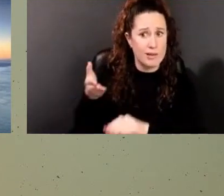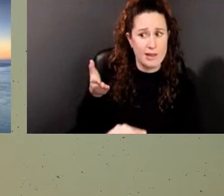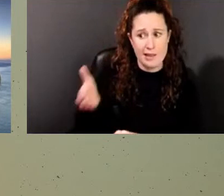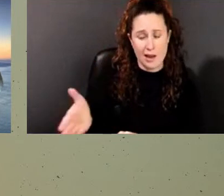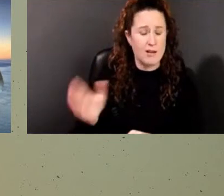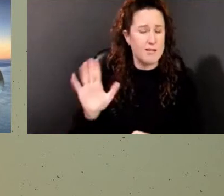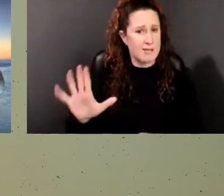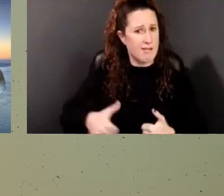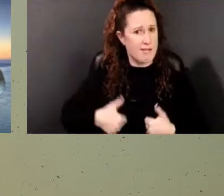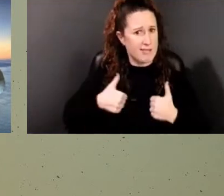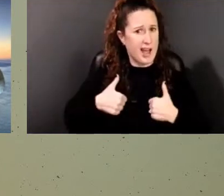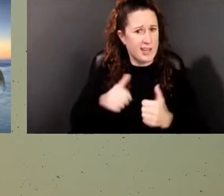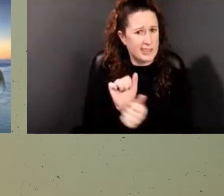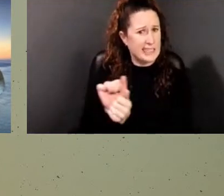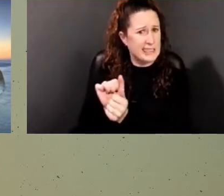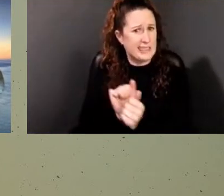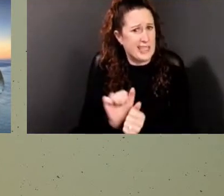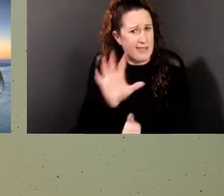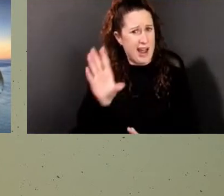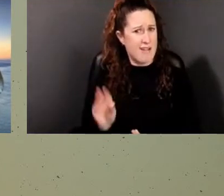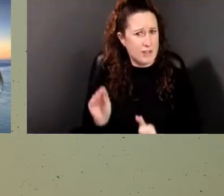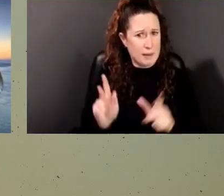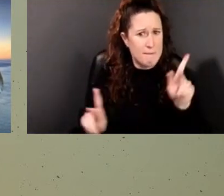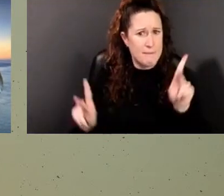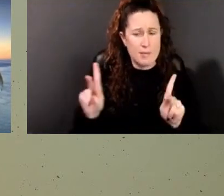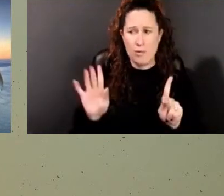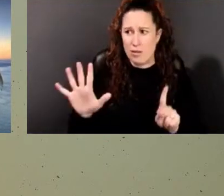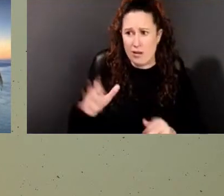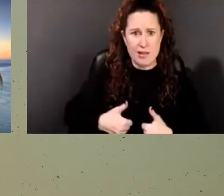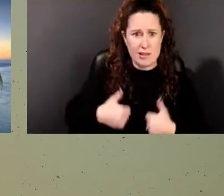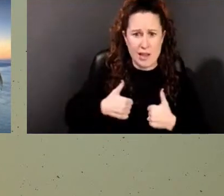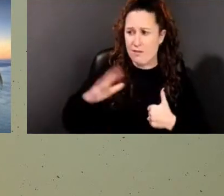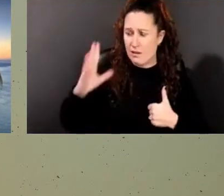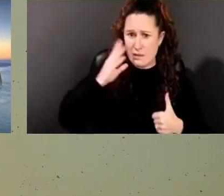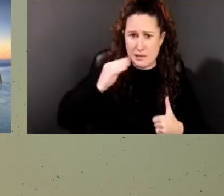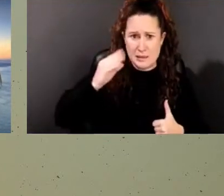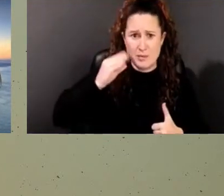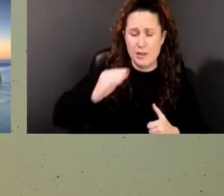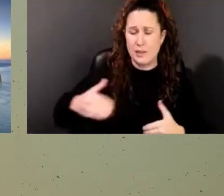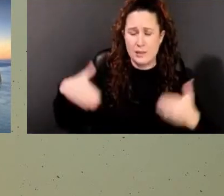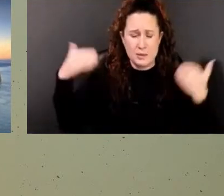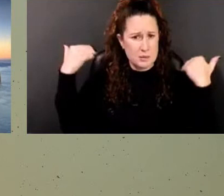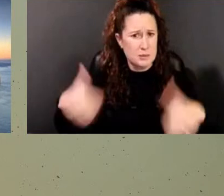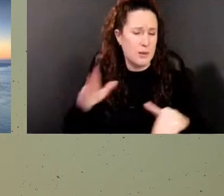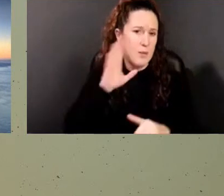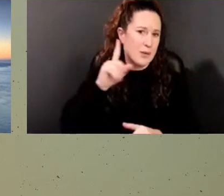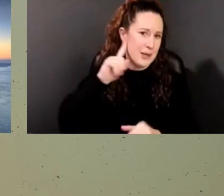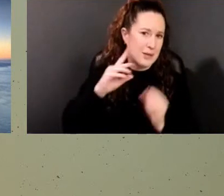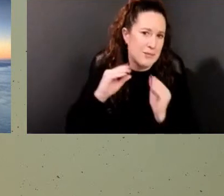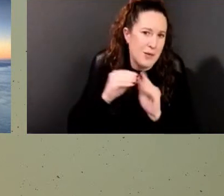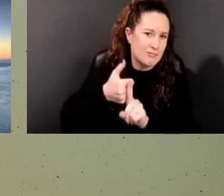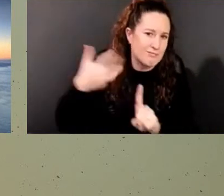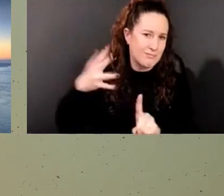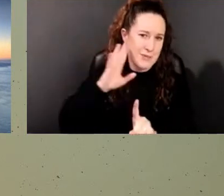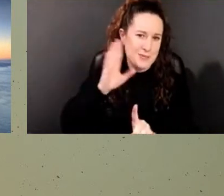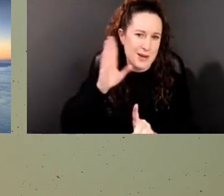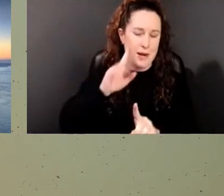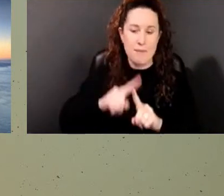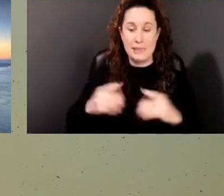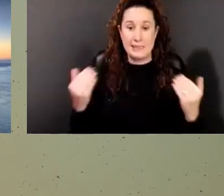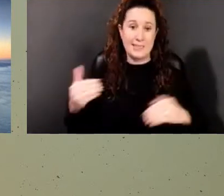enslaved Africans experienced there in the plantation. And we'll hear more about that, but just a very powerful and